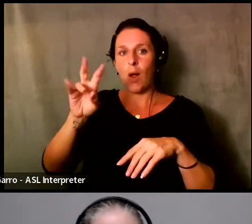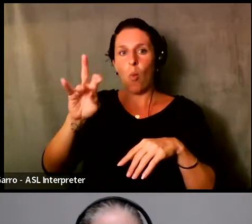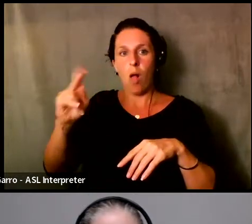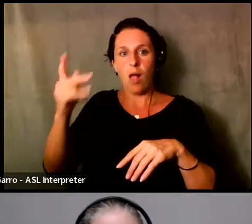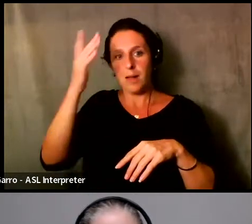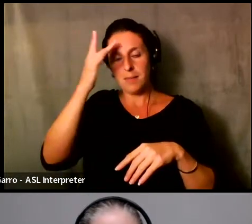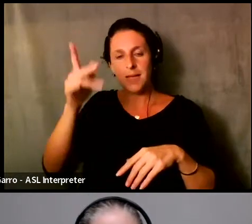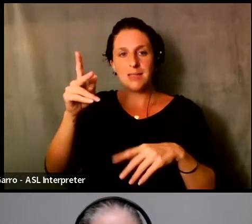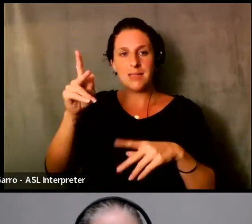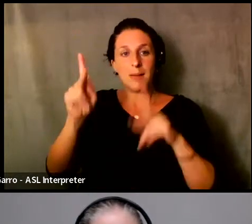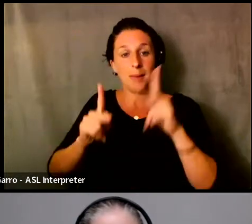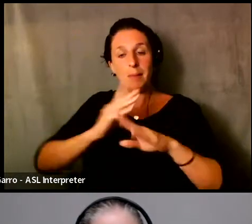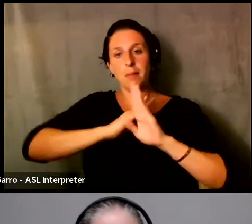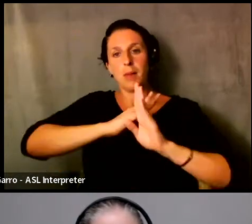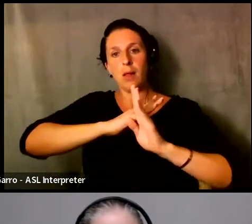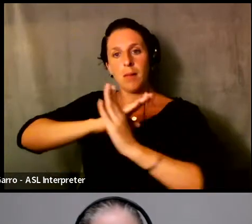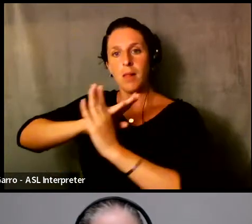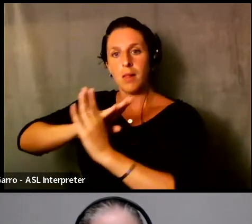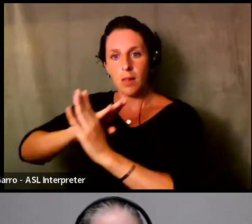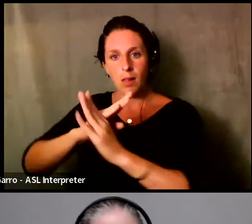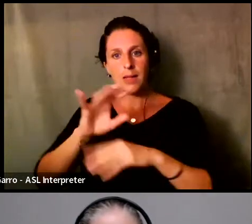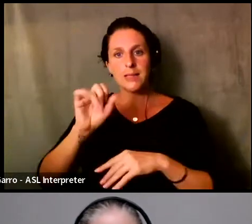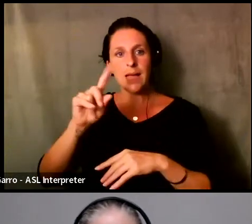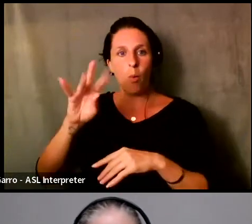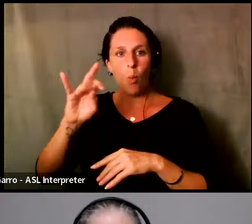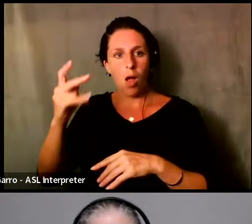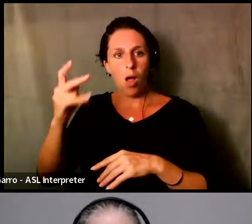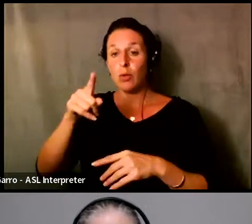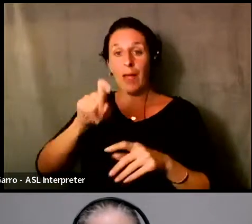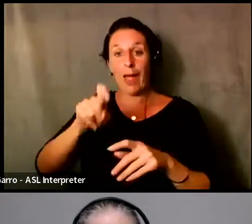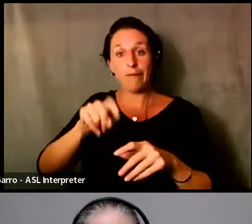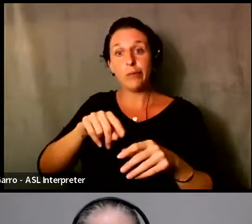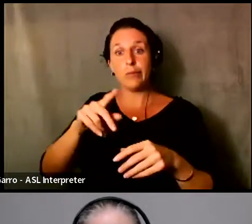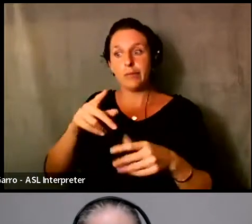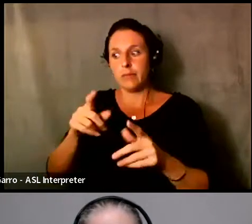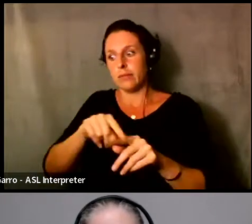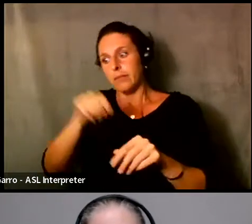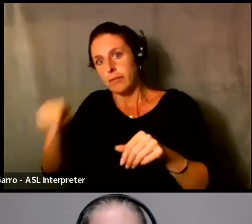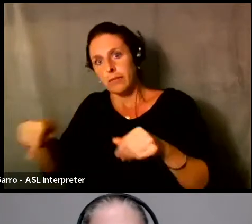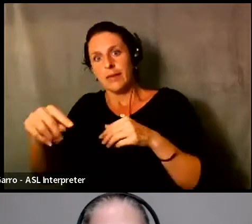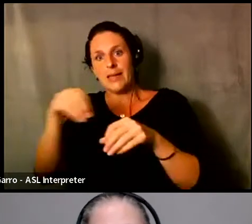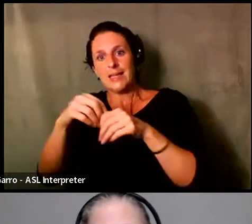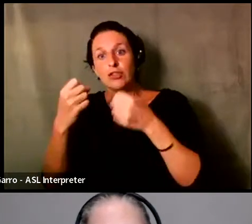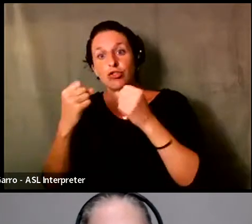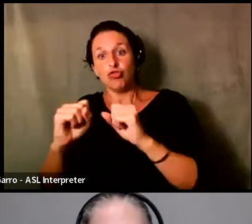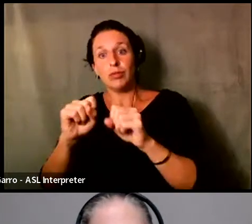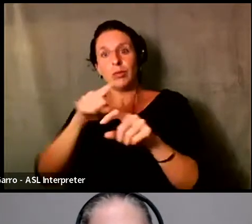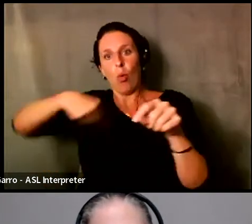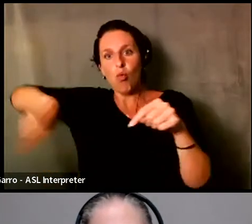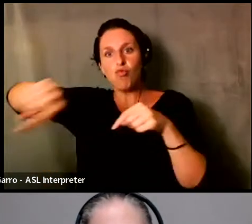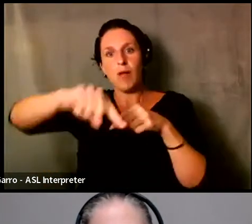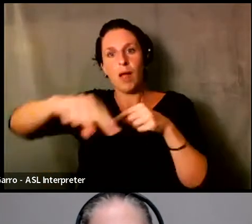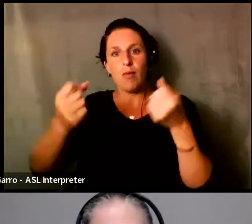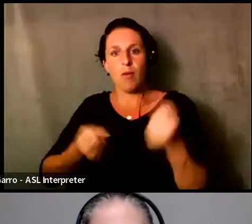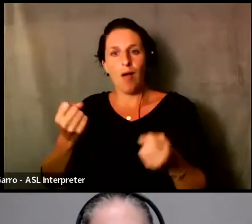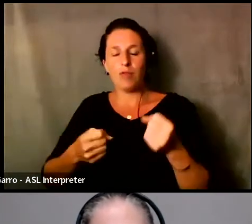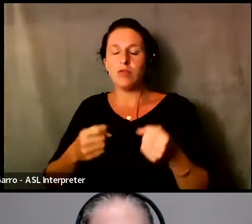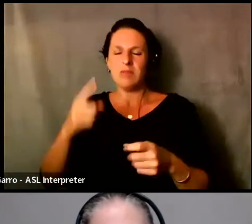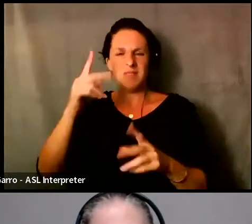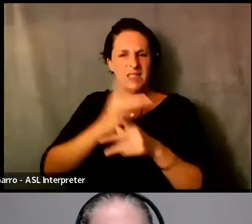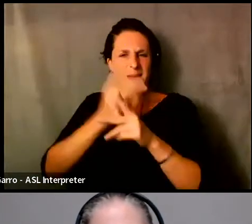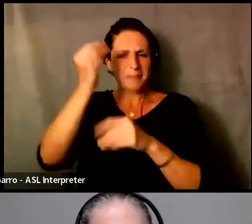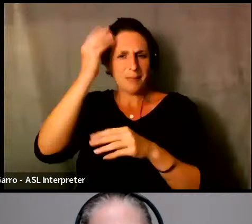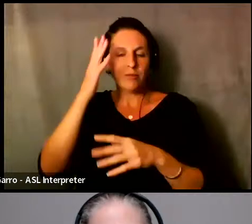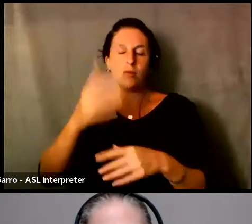blocking the sidewalk. Therefore, he needs to go into the street to go around that car. So just be mindful. So I'm really happy that we have this